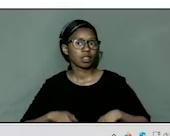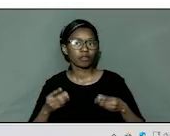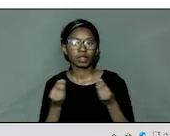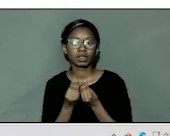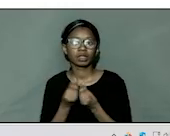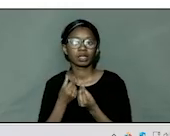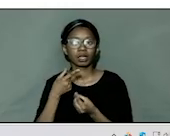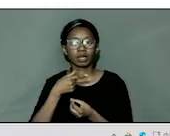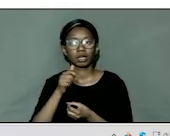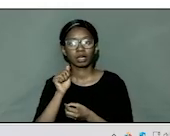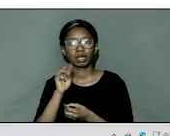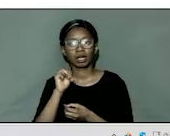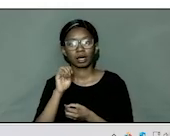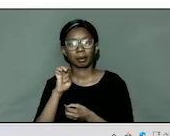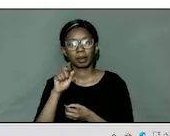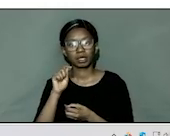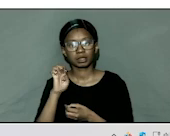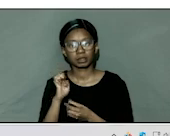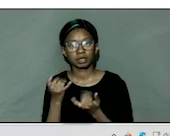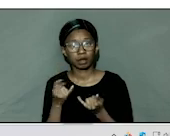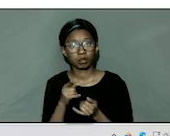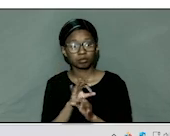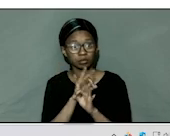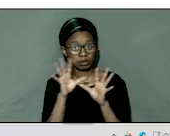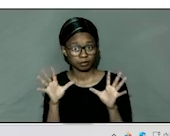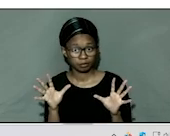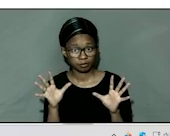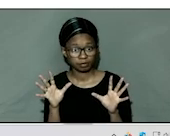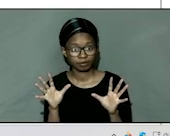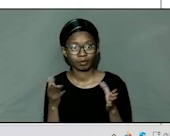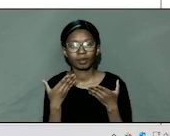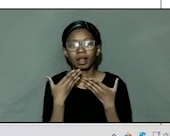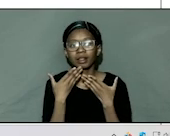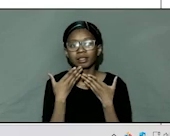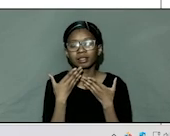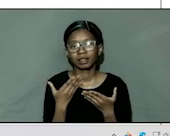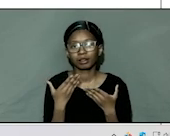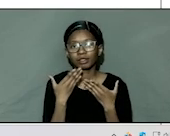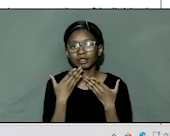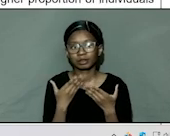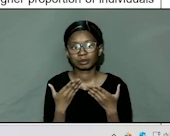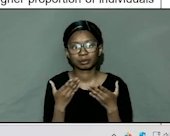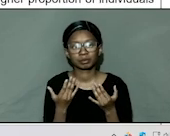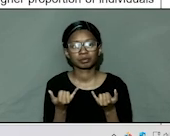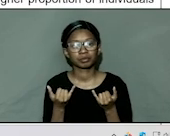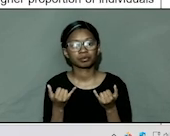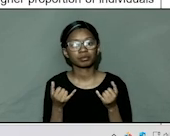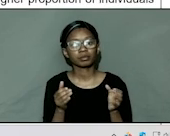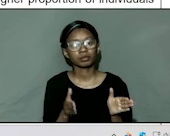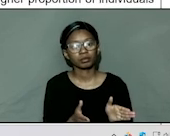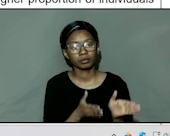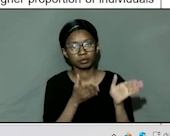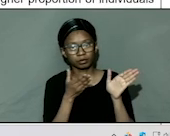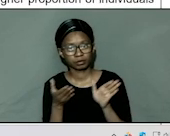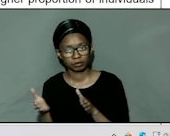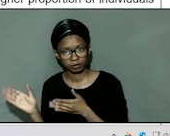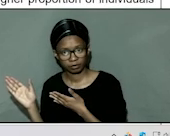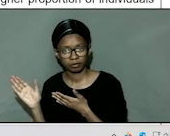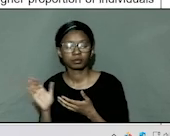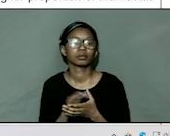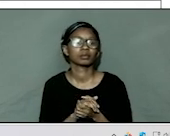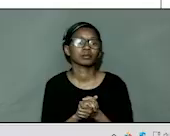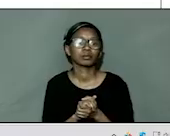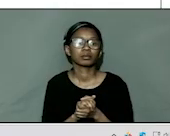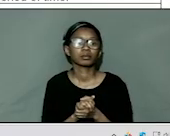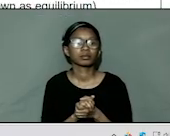So is that clear, ladies and gentlemen? Thank you. Then we move to